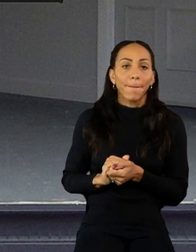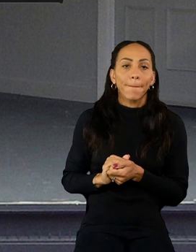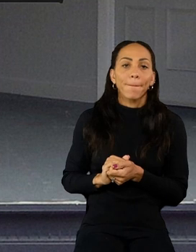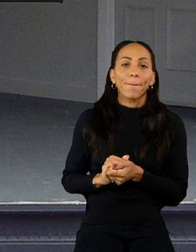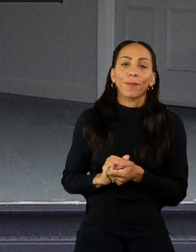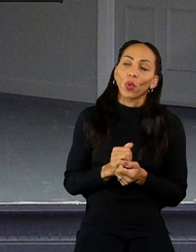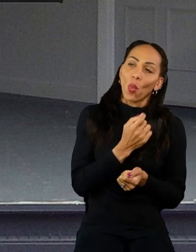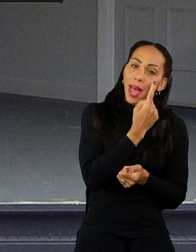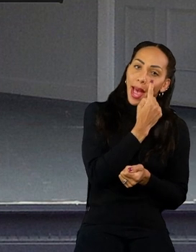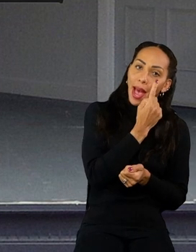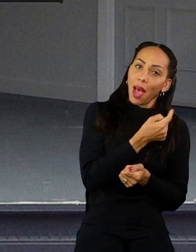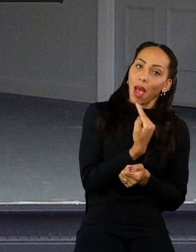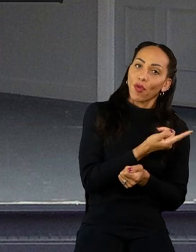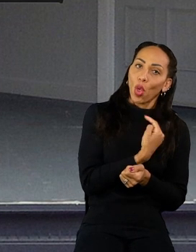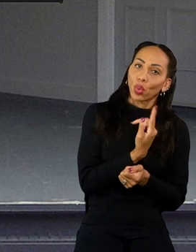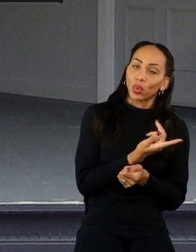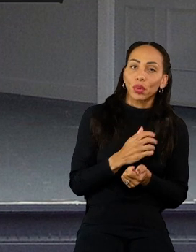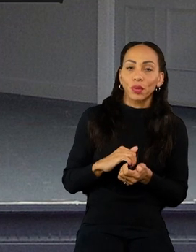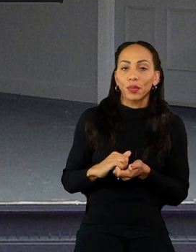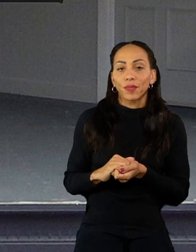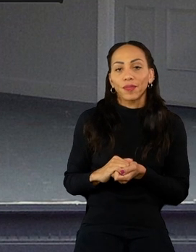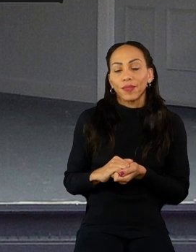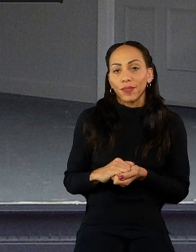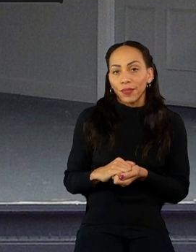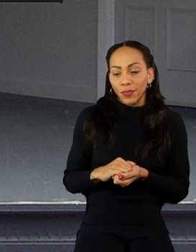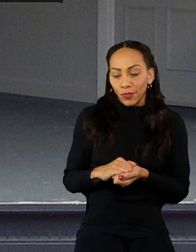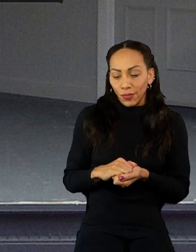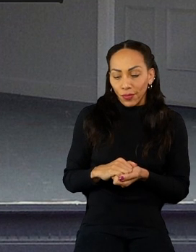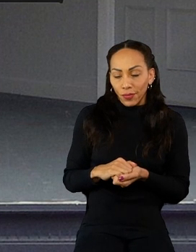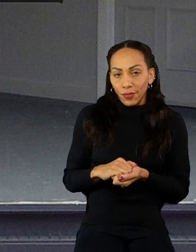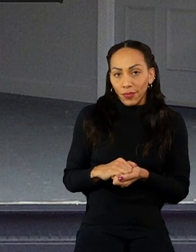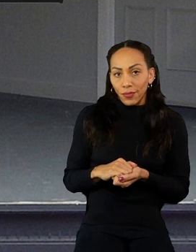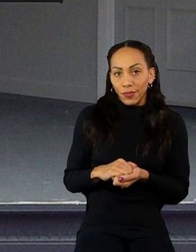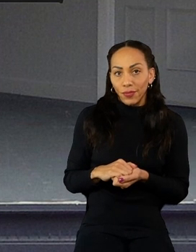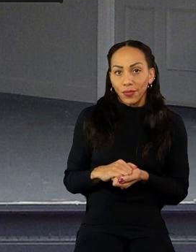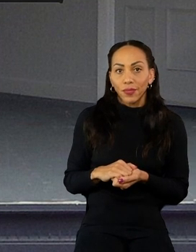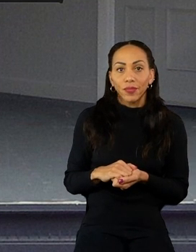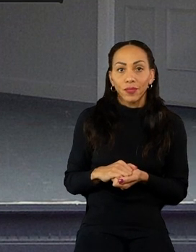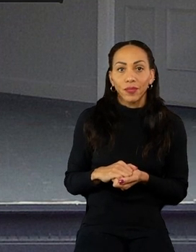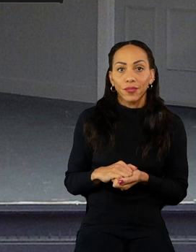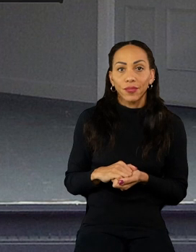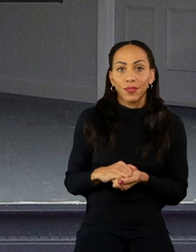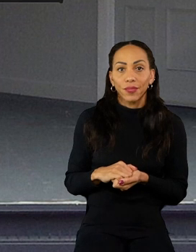July is looking quite good at the moment. Okay. Well, yeah, let us have a look.